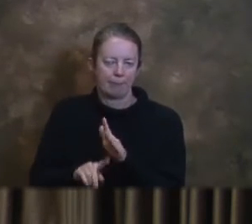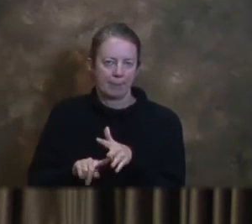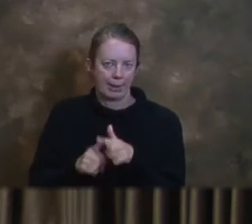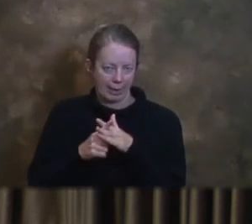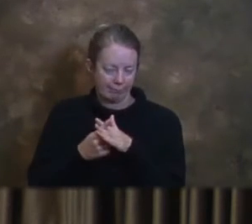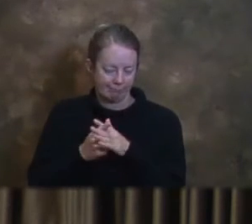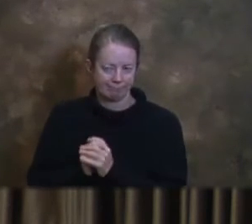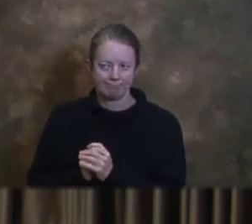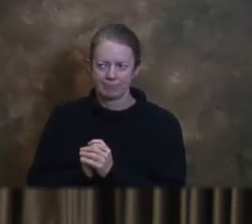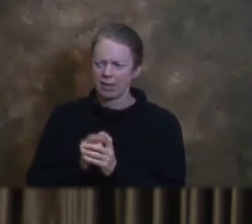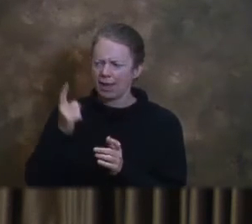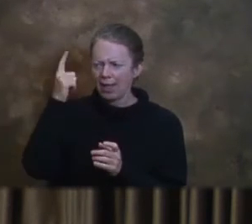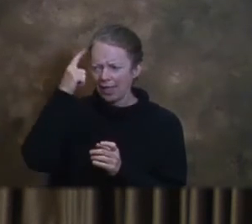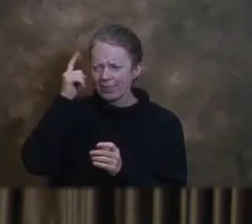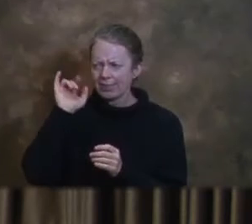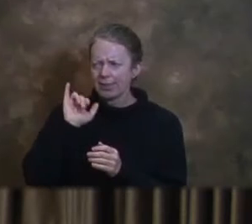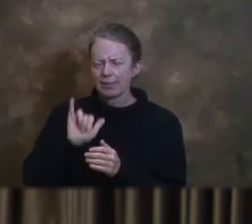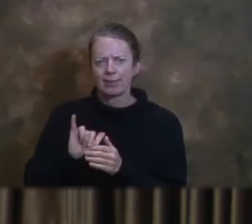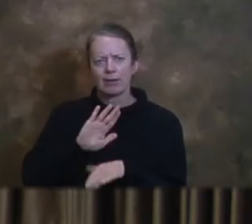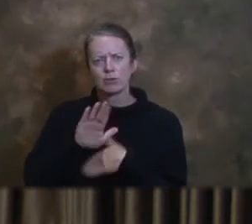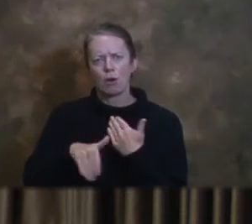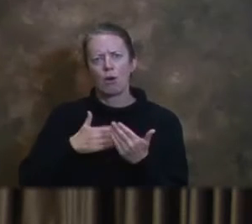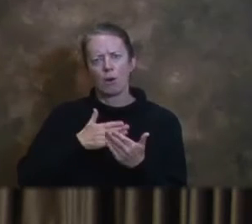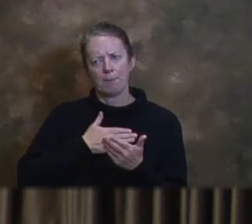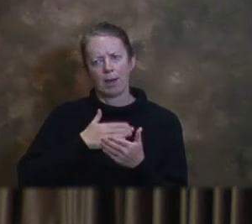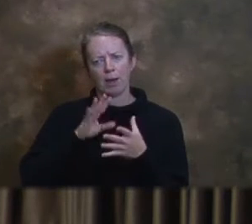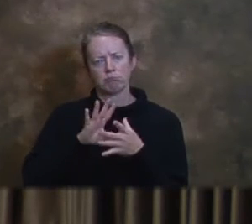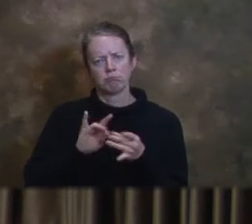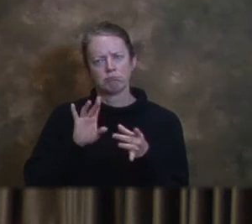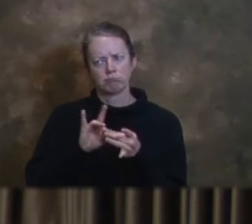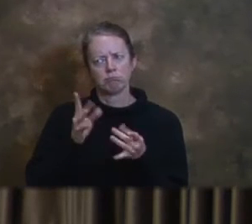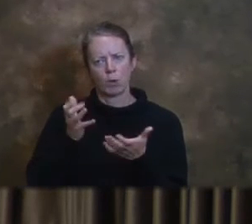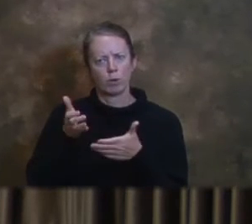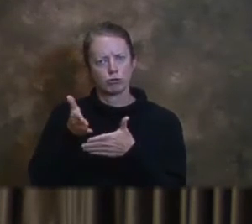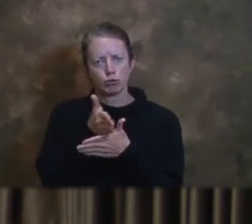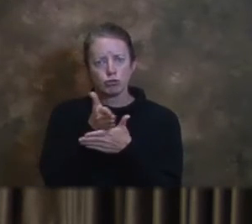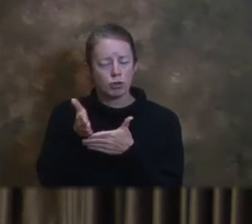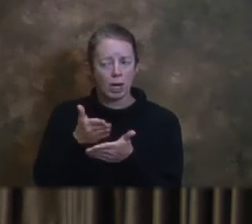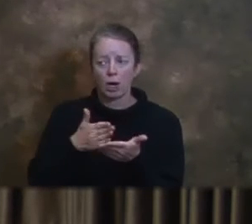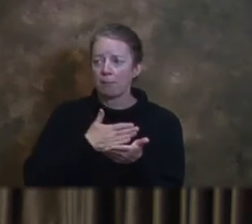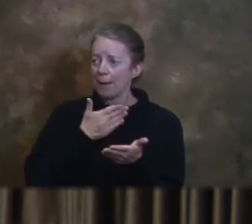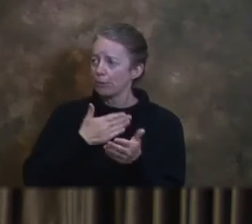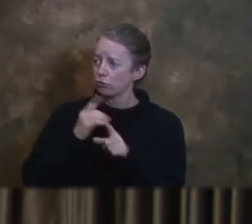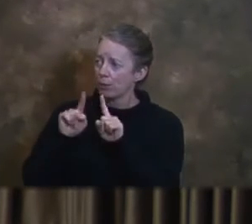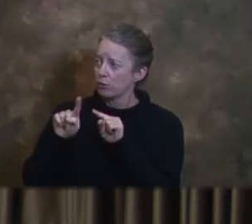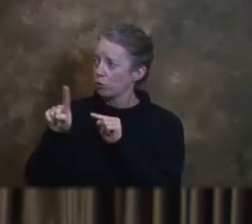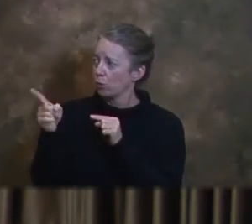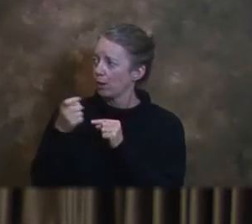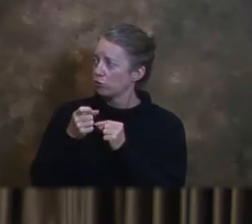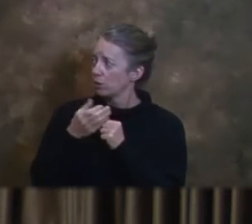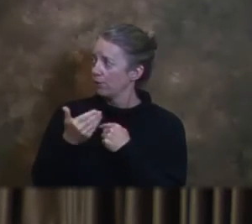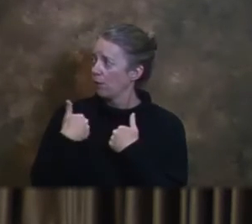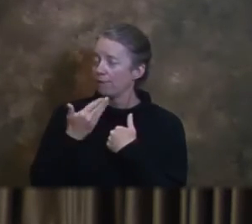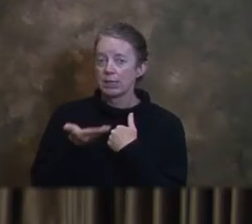I think that covers the bulk of the points that I wanted to make, and I'd be happy to entertain any questions.